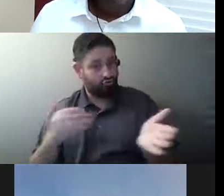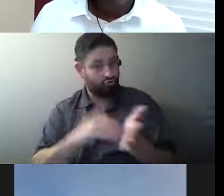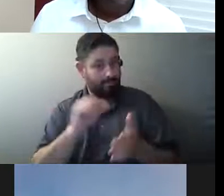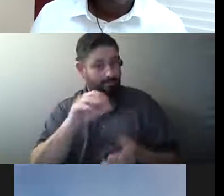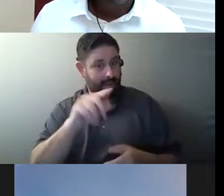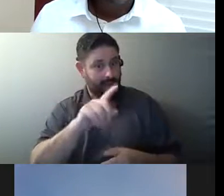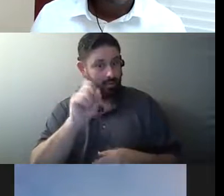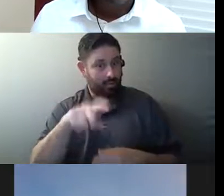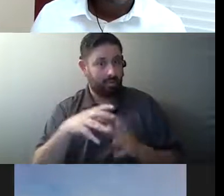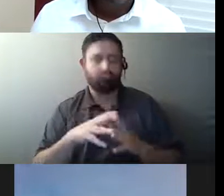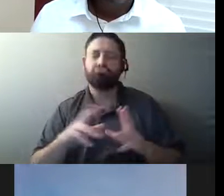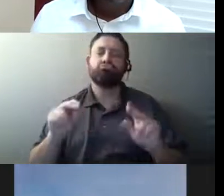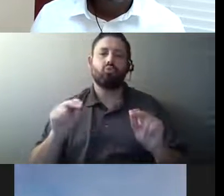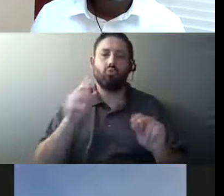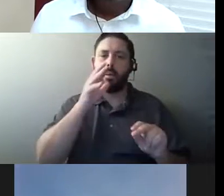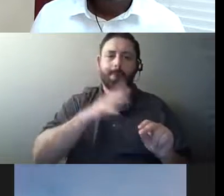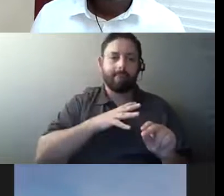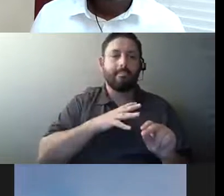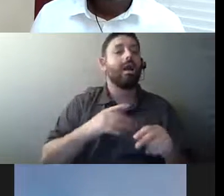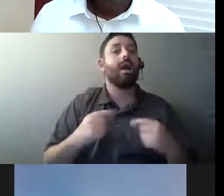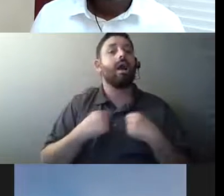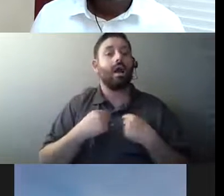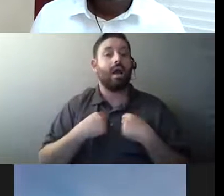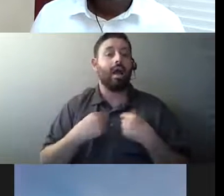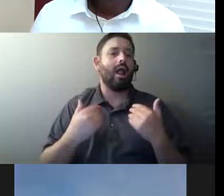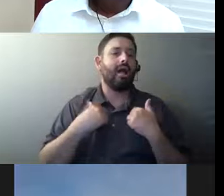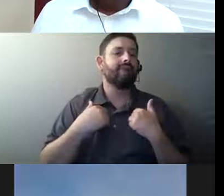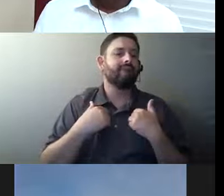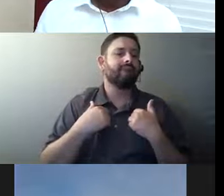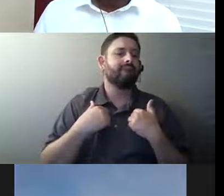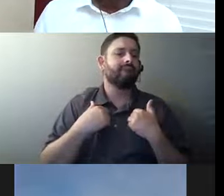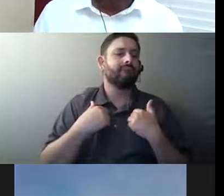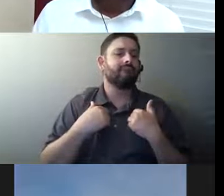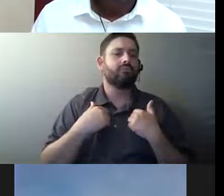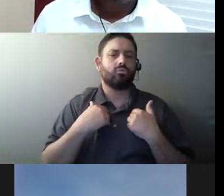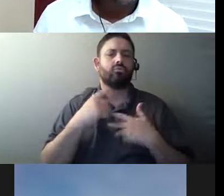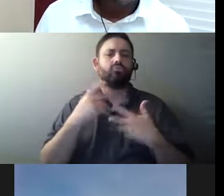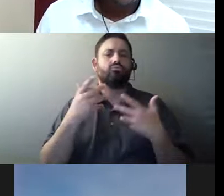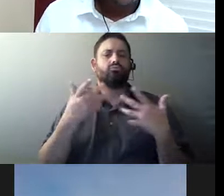question? No, ma'am. Okay. I have worked